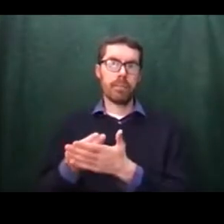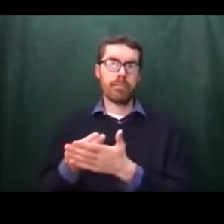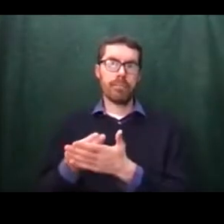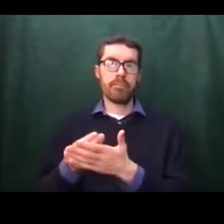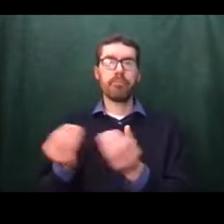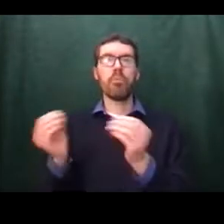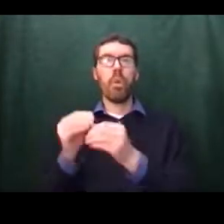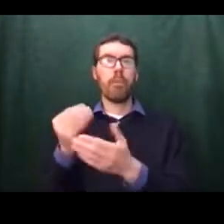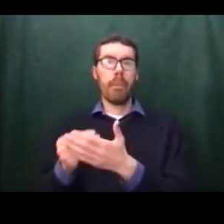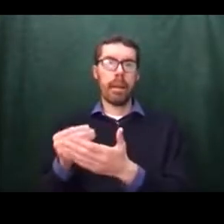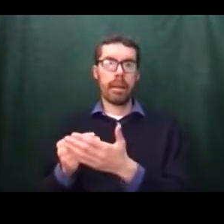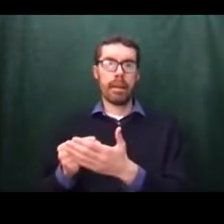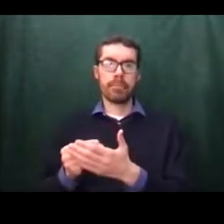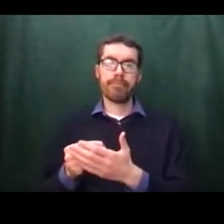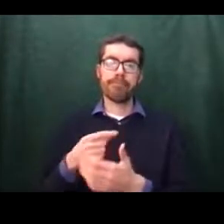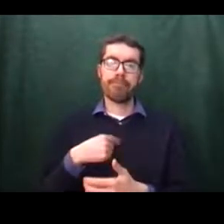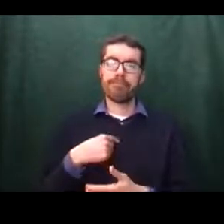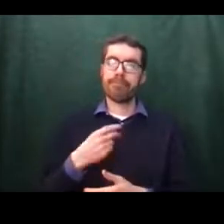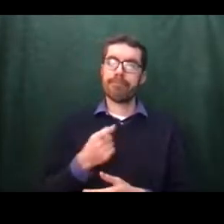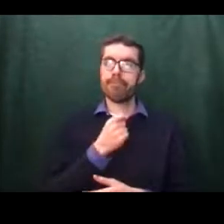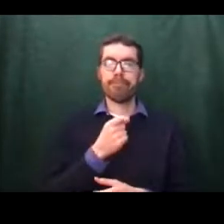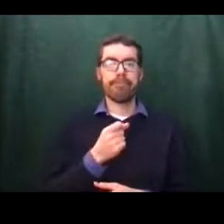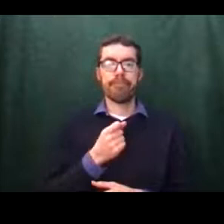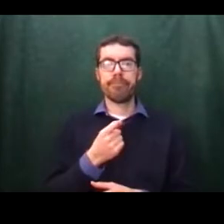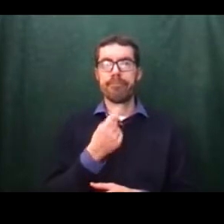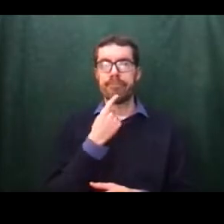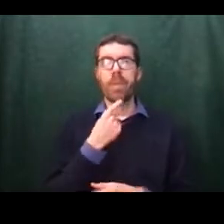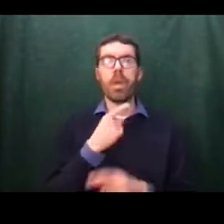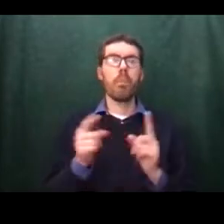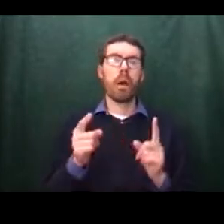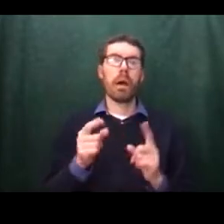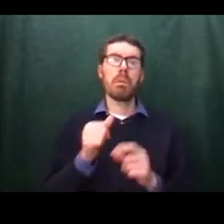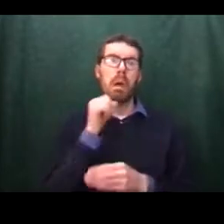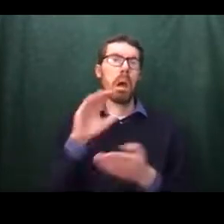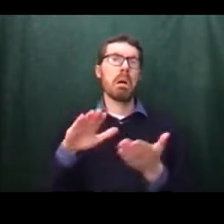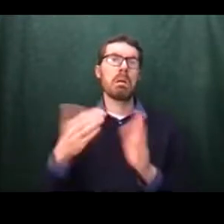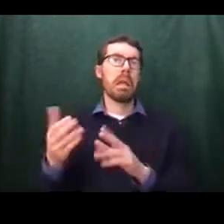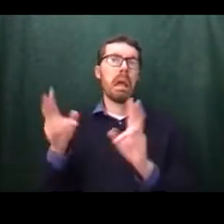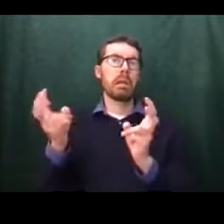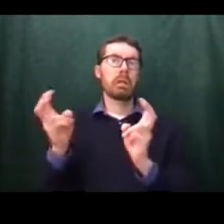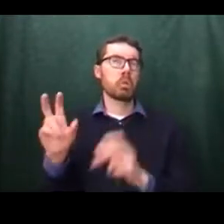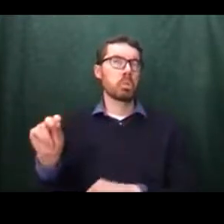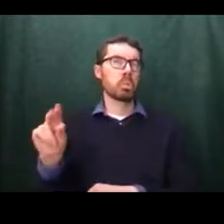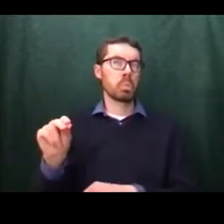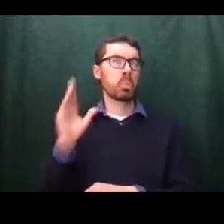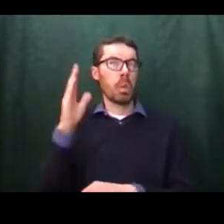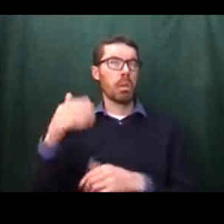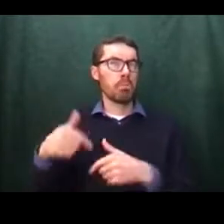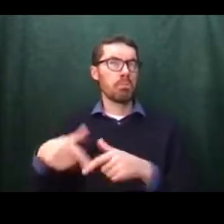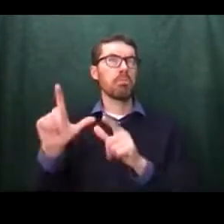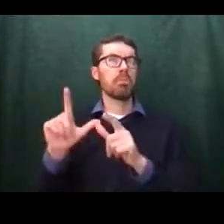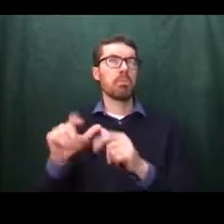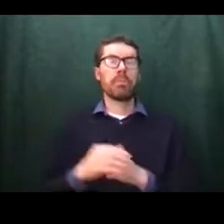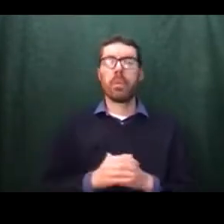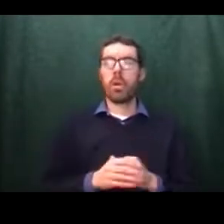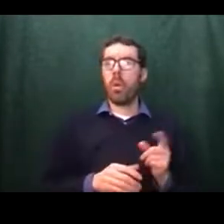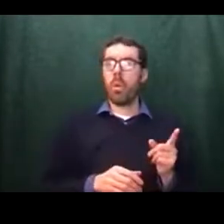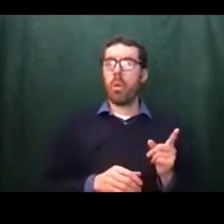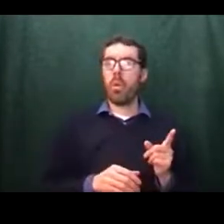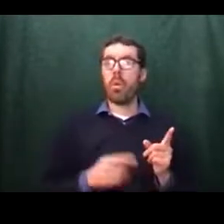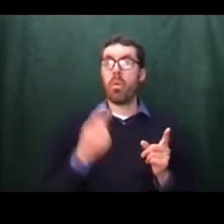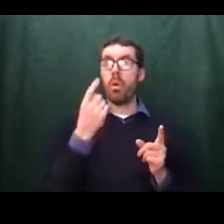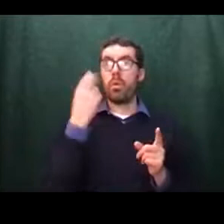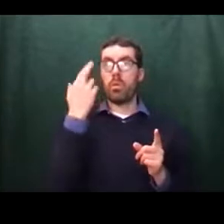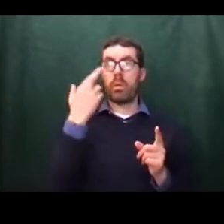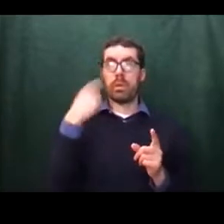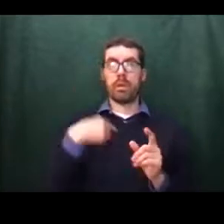money. That was very unfortunate, but I don't think it's a dead issue. I think it'll come back. No, one of the reasons I pushed through the